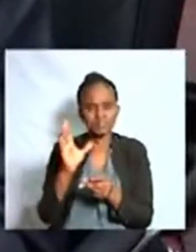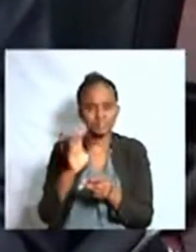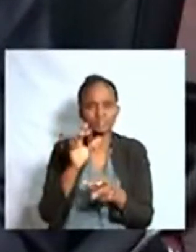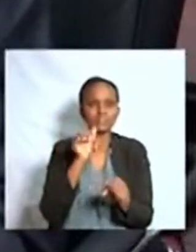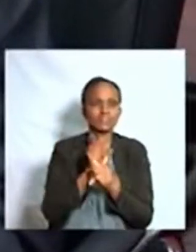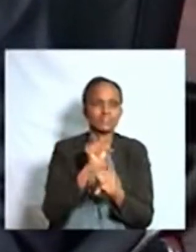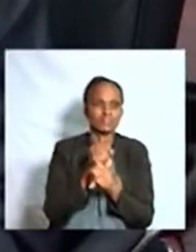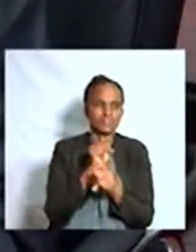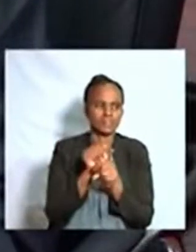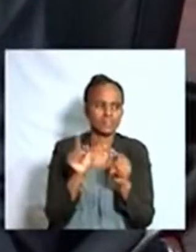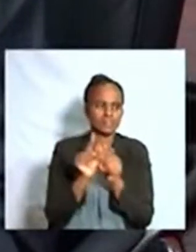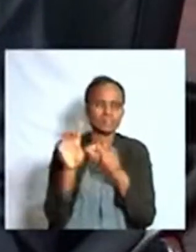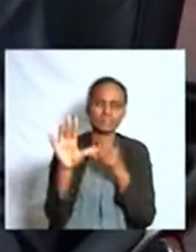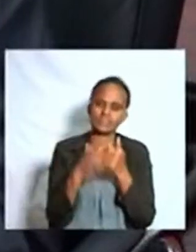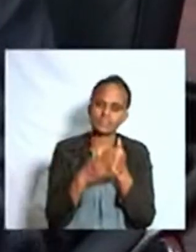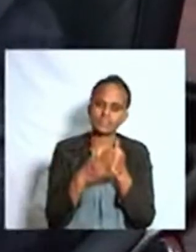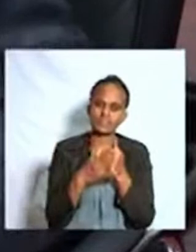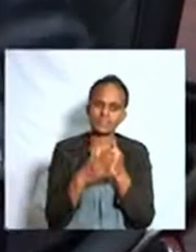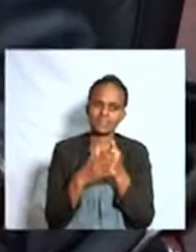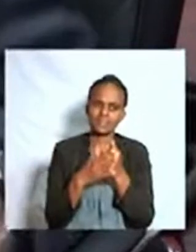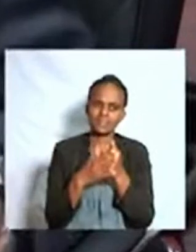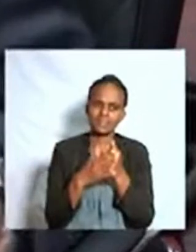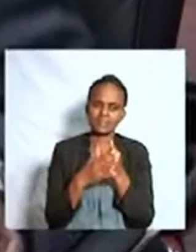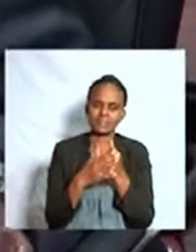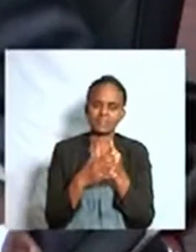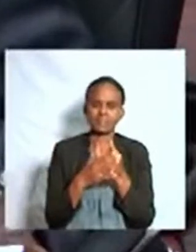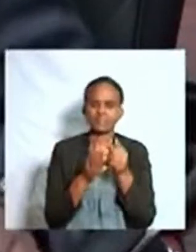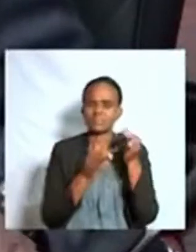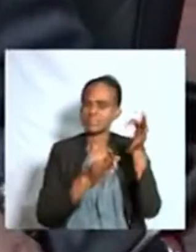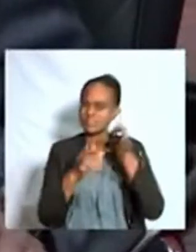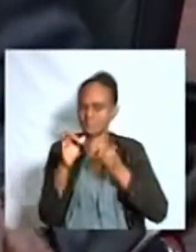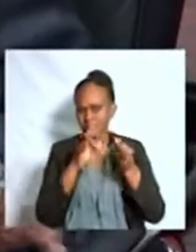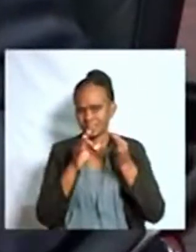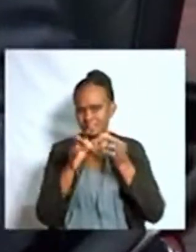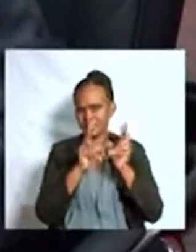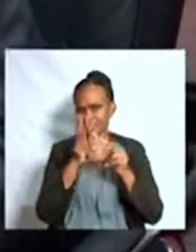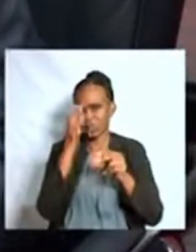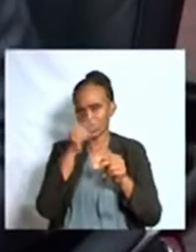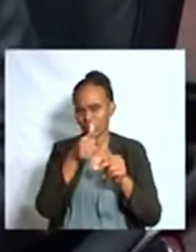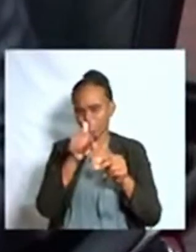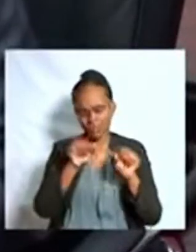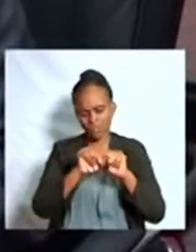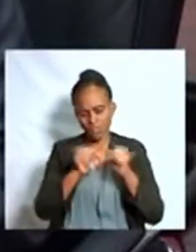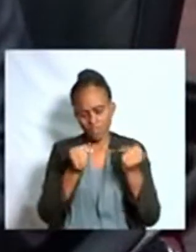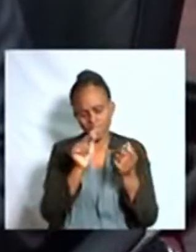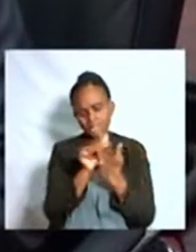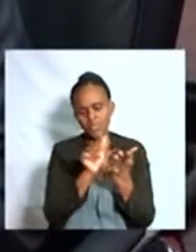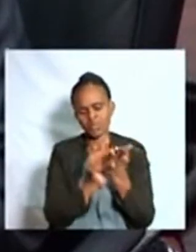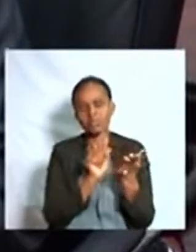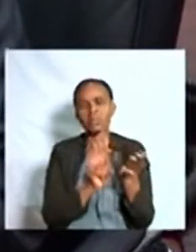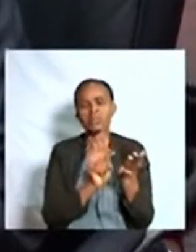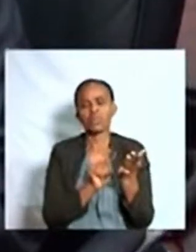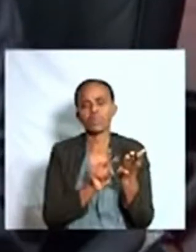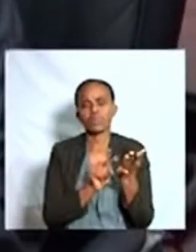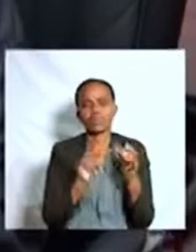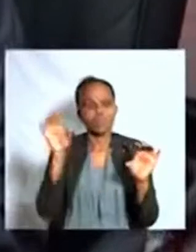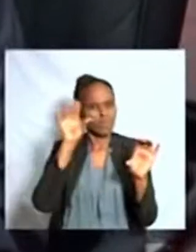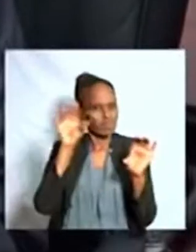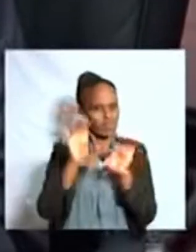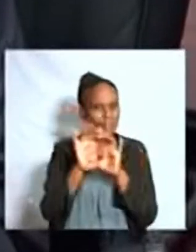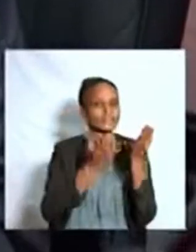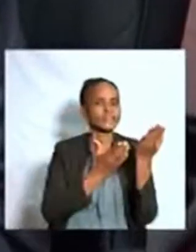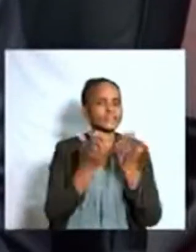work and come back. I want you to give me response why you abrogated the regulation or the conditions of